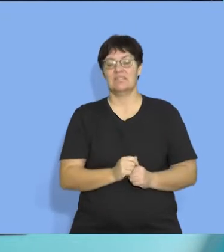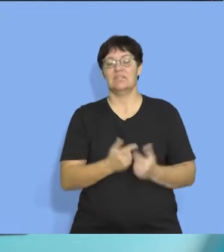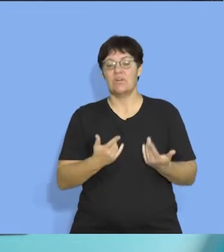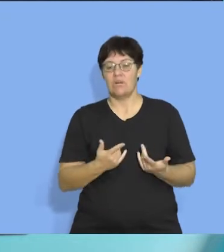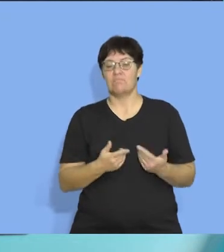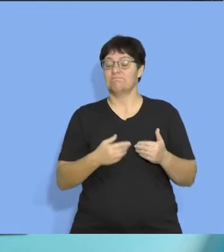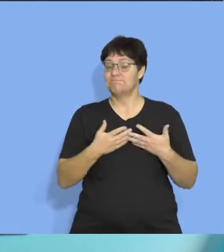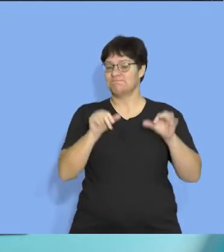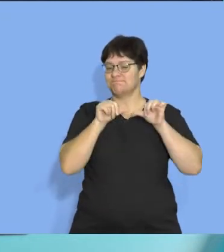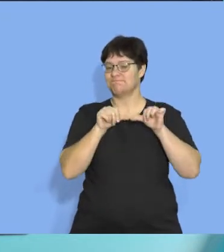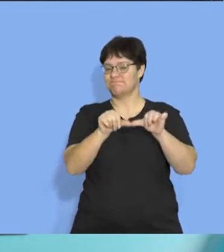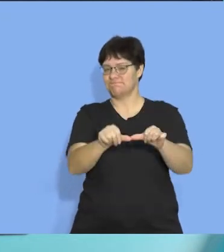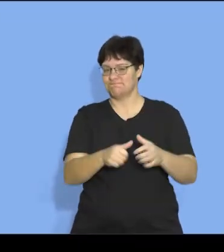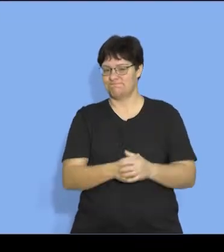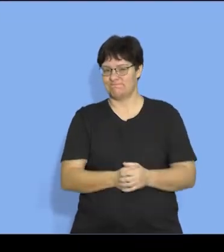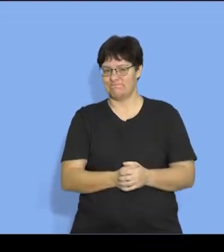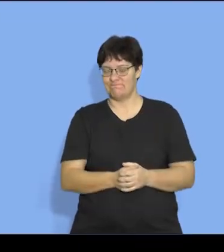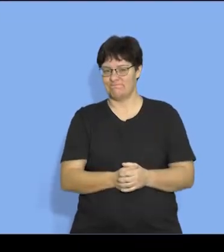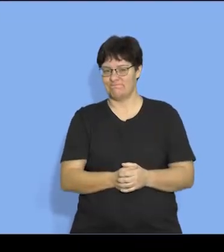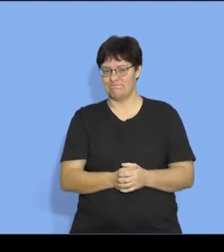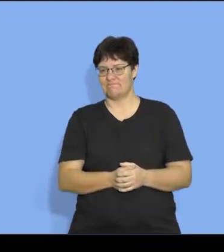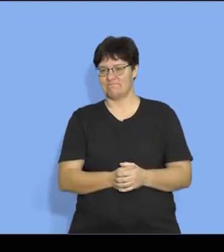get right into it.